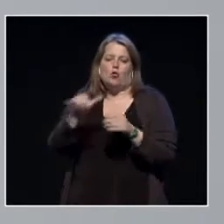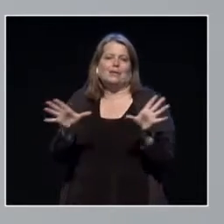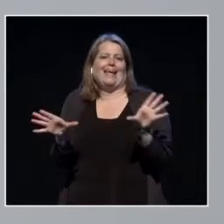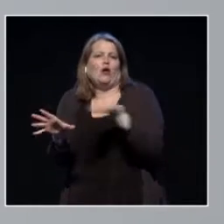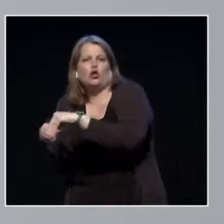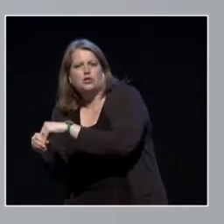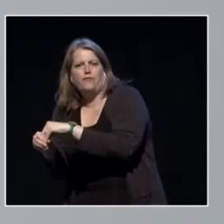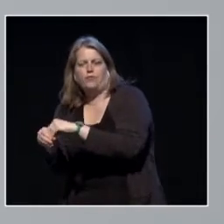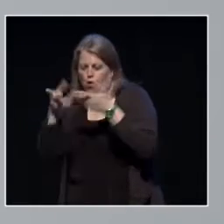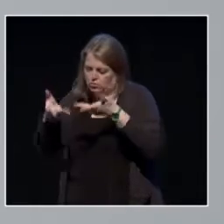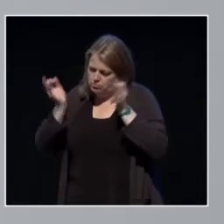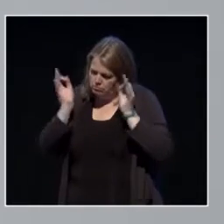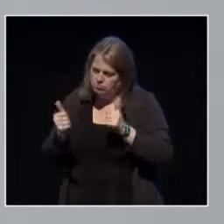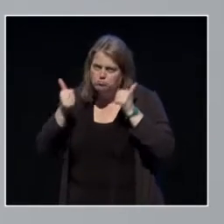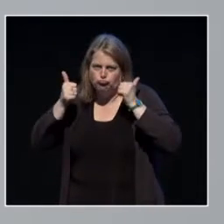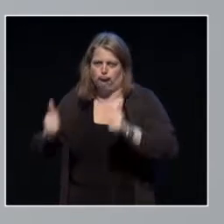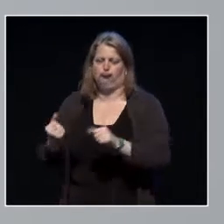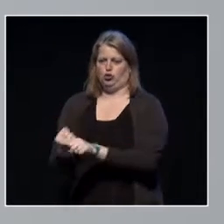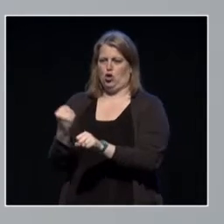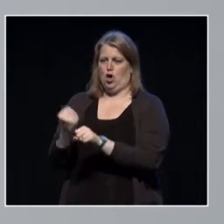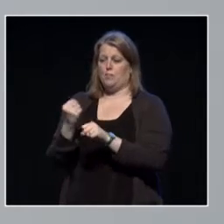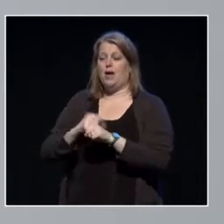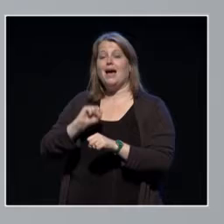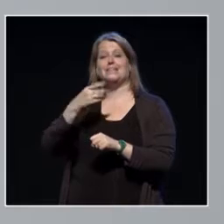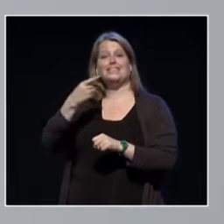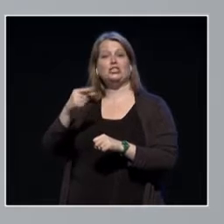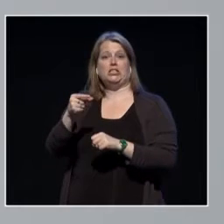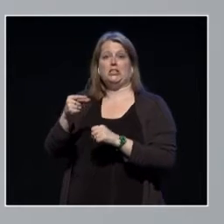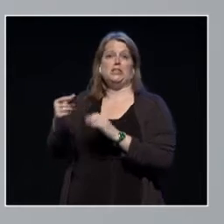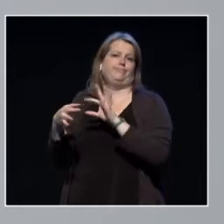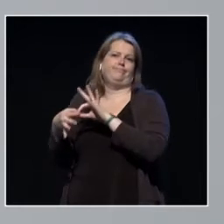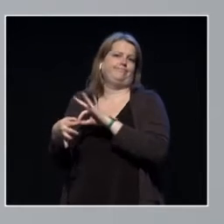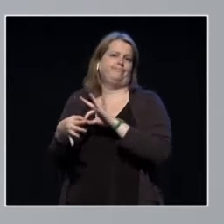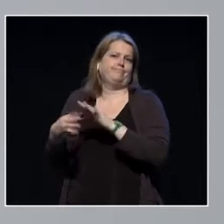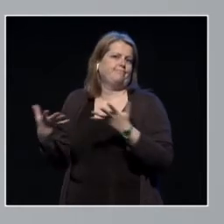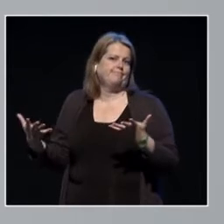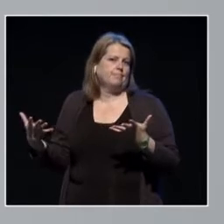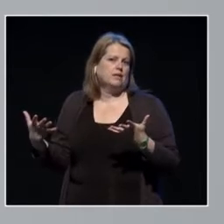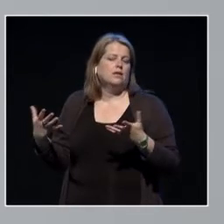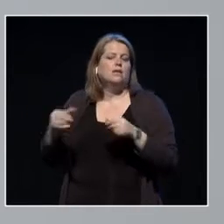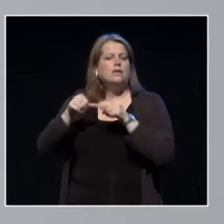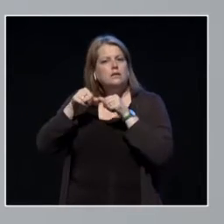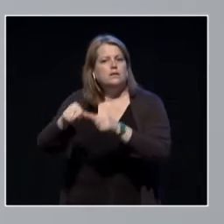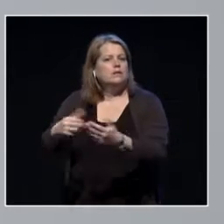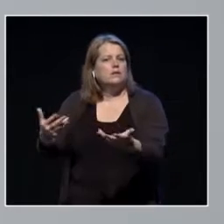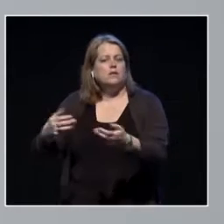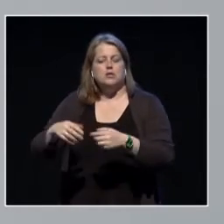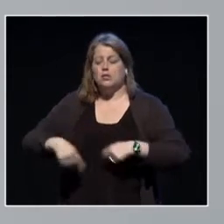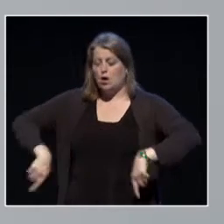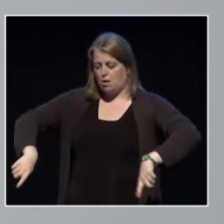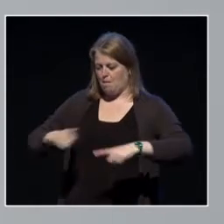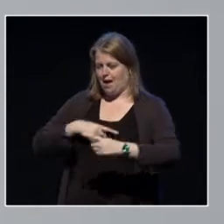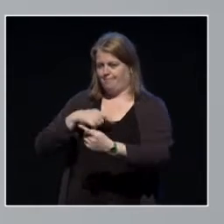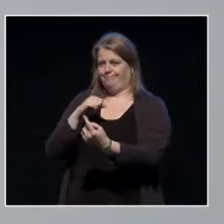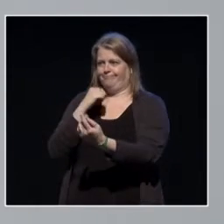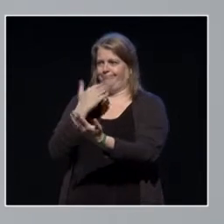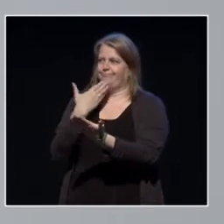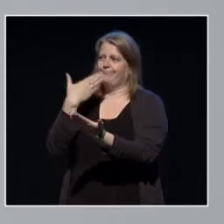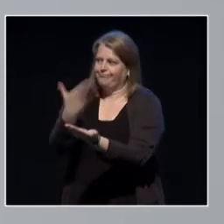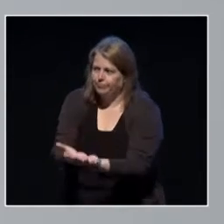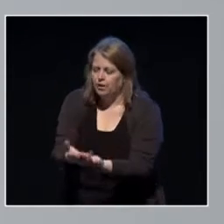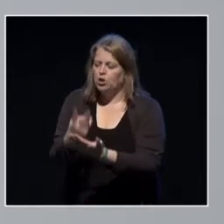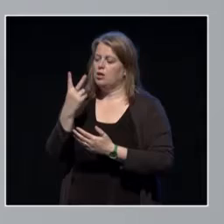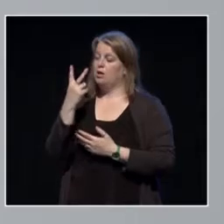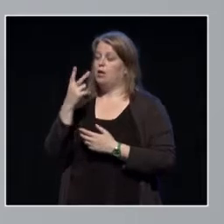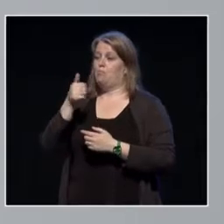not addressing the sustainable development goals. So my recommendation is the private sector should stand on two